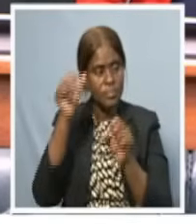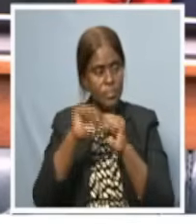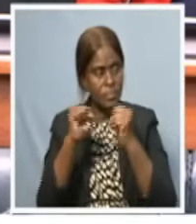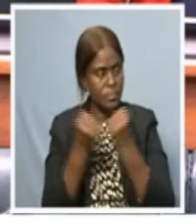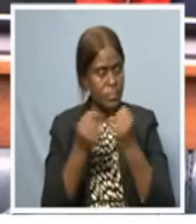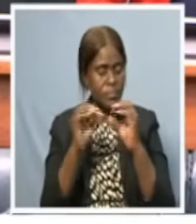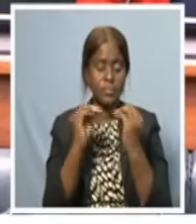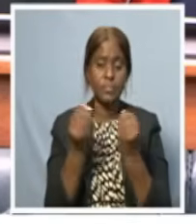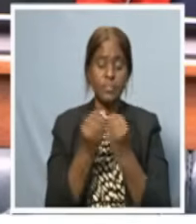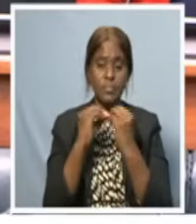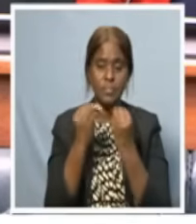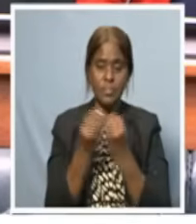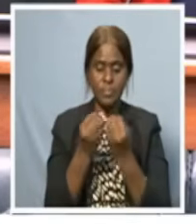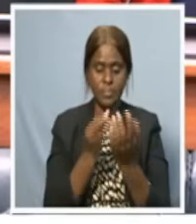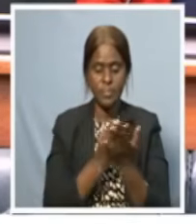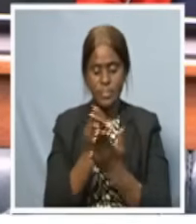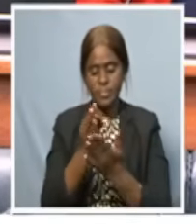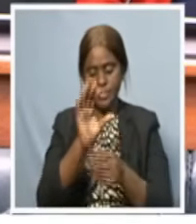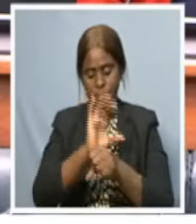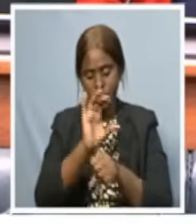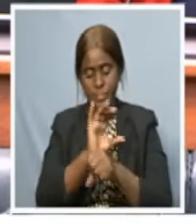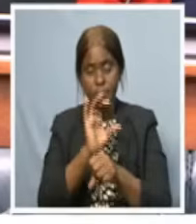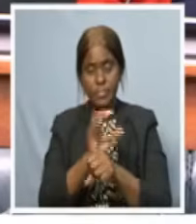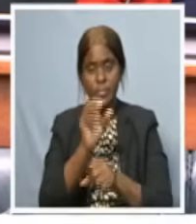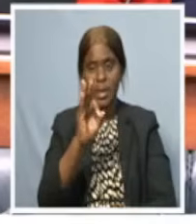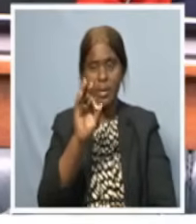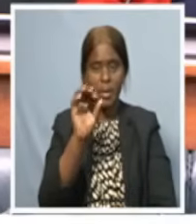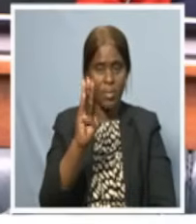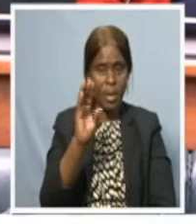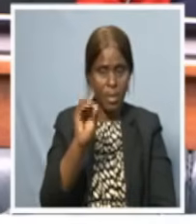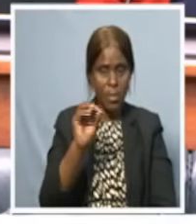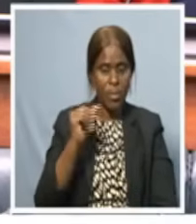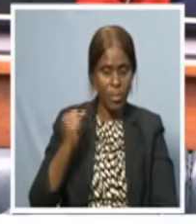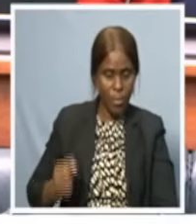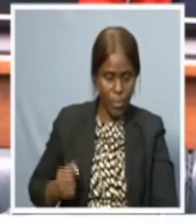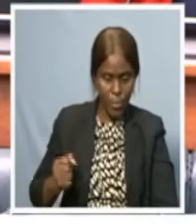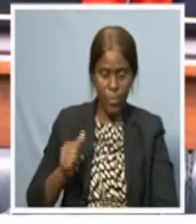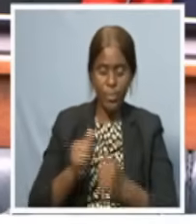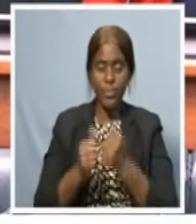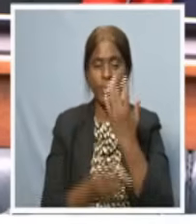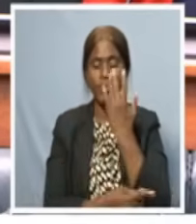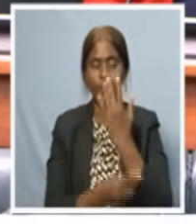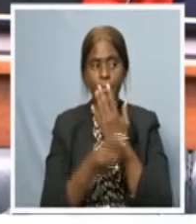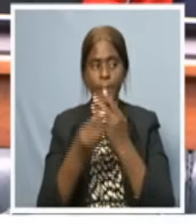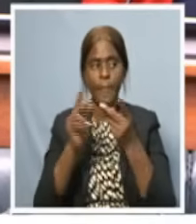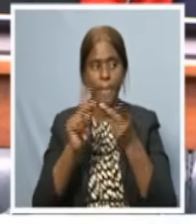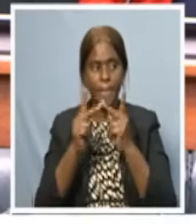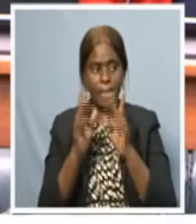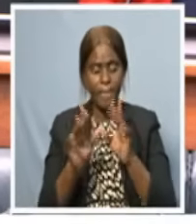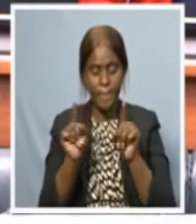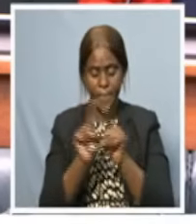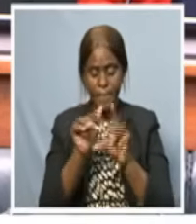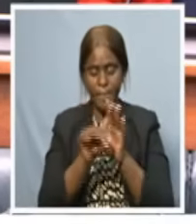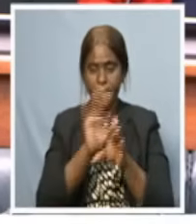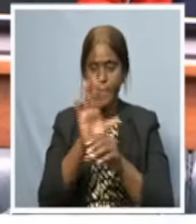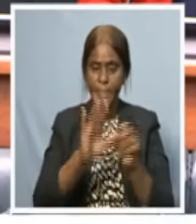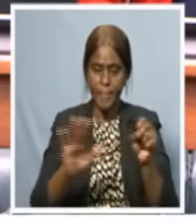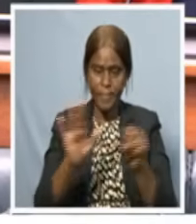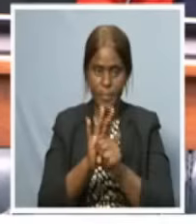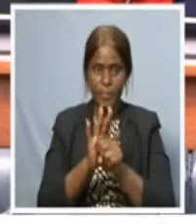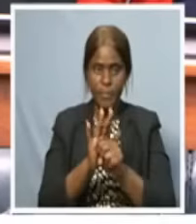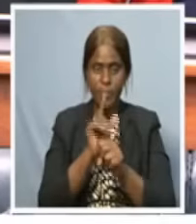society organizations, faith-based organizations, traditional leaders, and development partners, in a